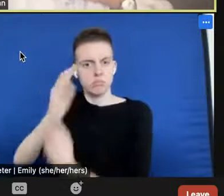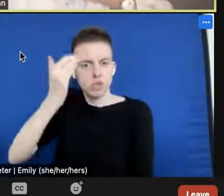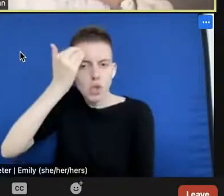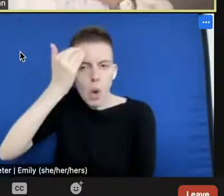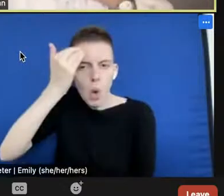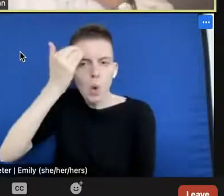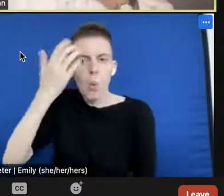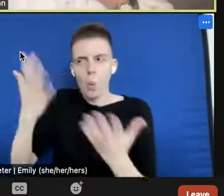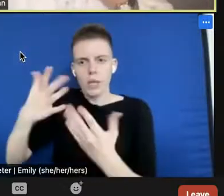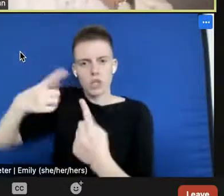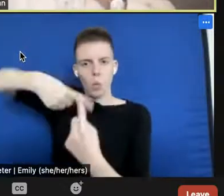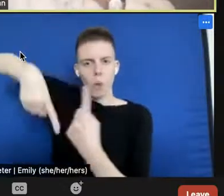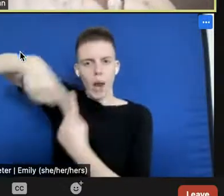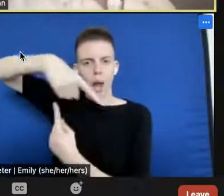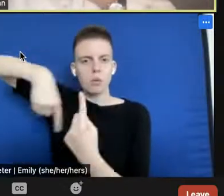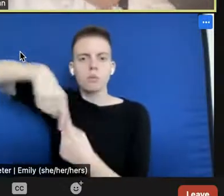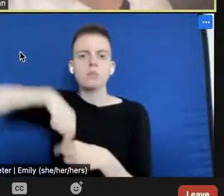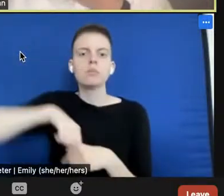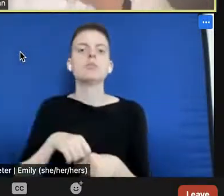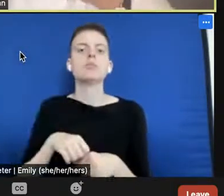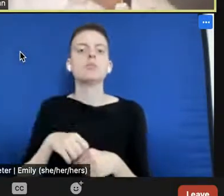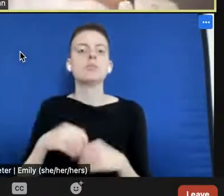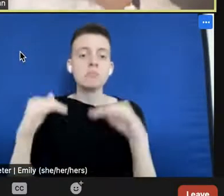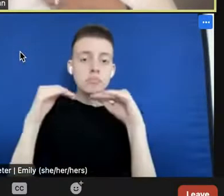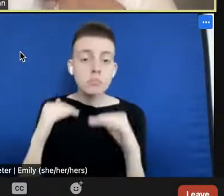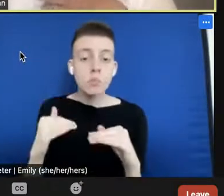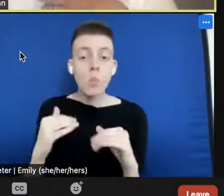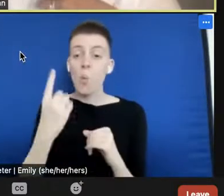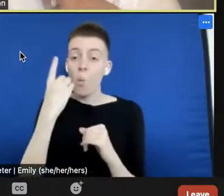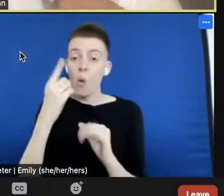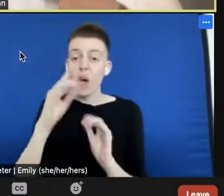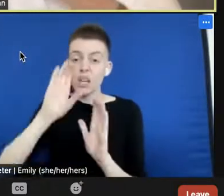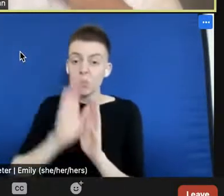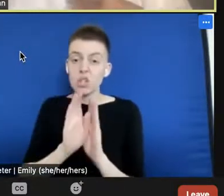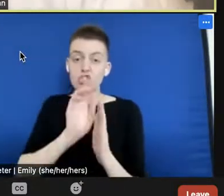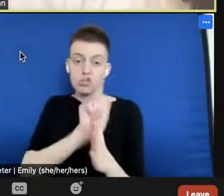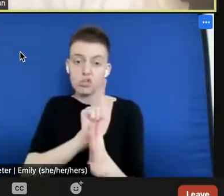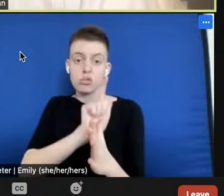them, one image at a time, visual scenes, because honestly,